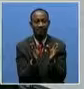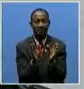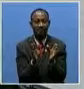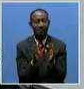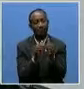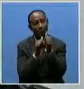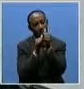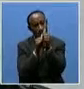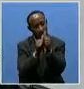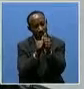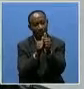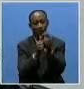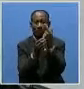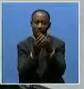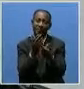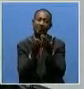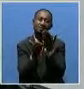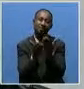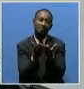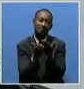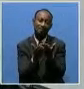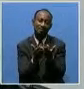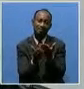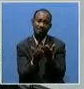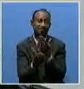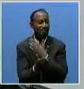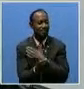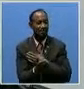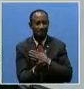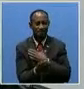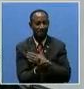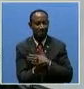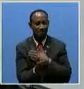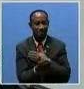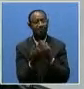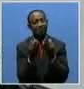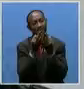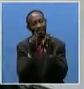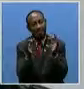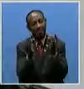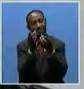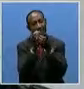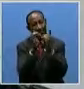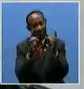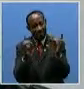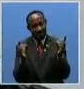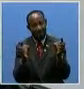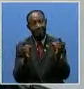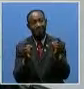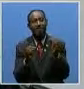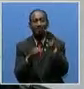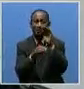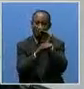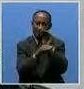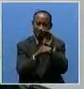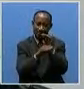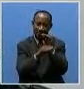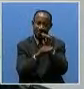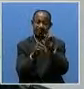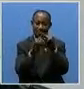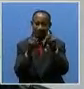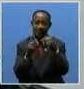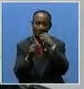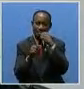Follow the issues, please. You are free. This is a democracy. Say what you want. But just say, tell the